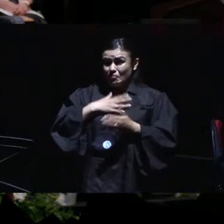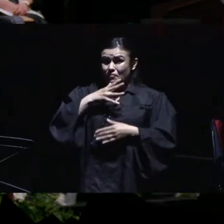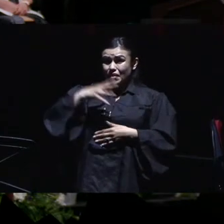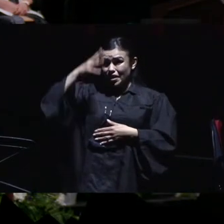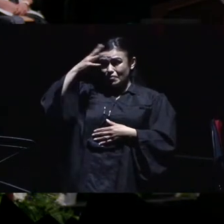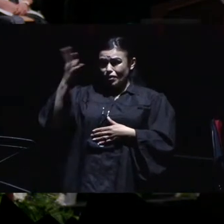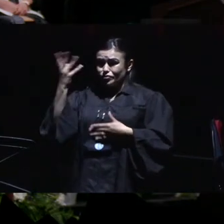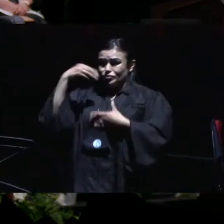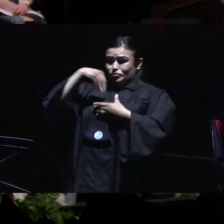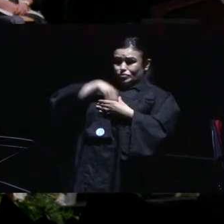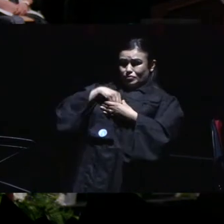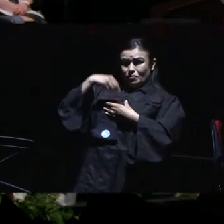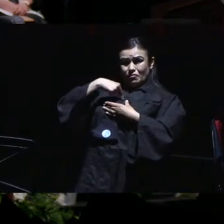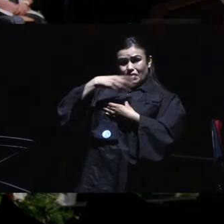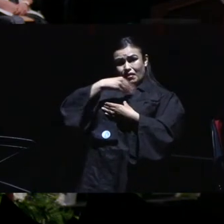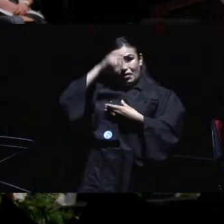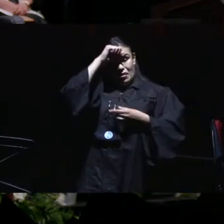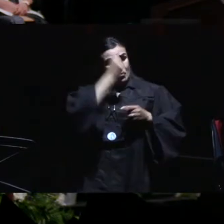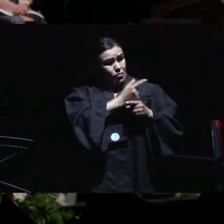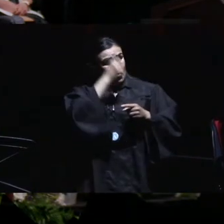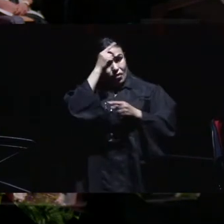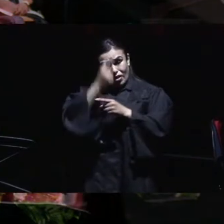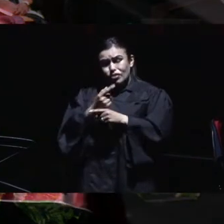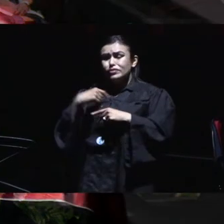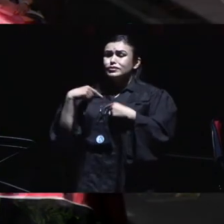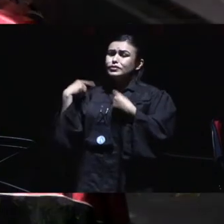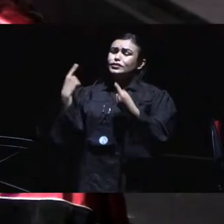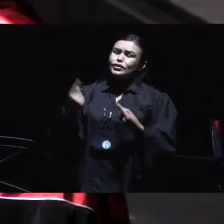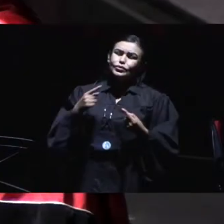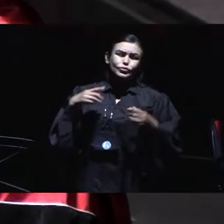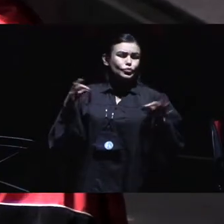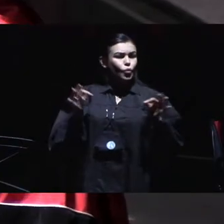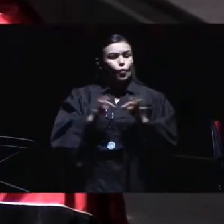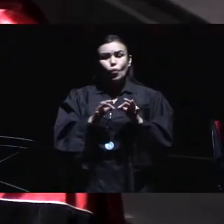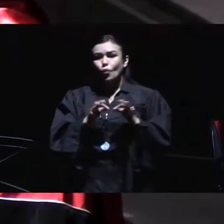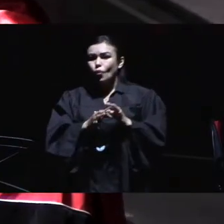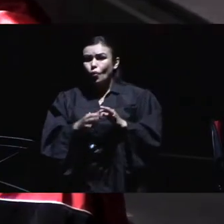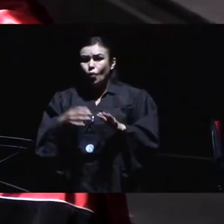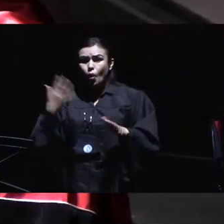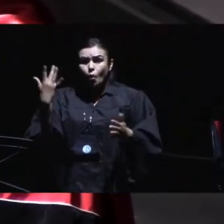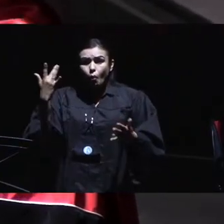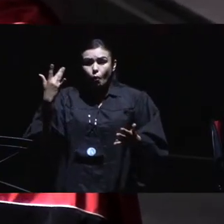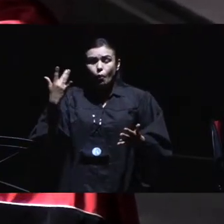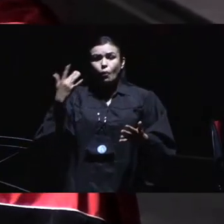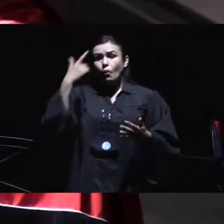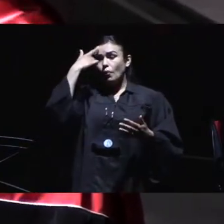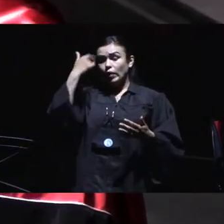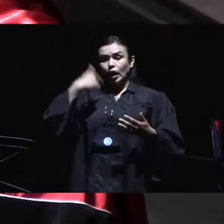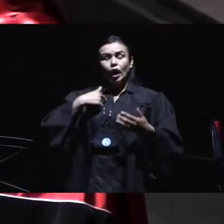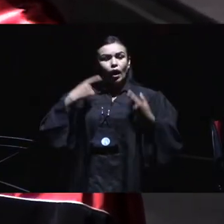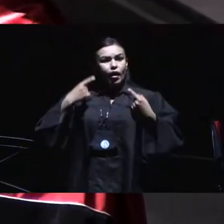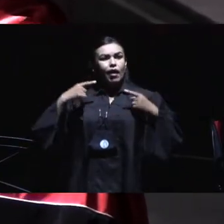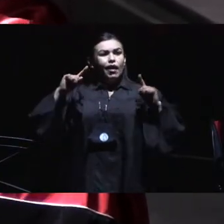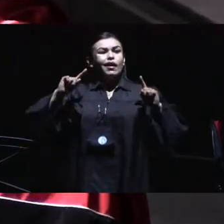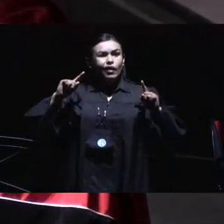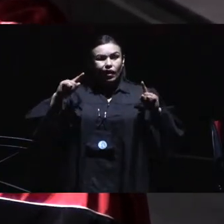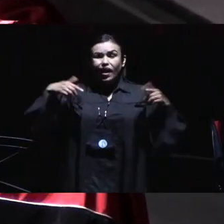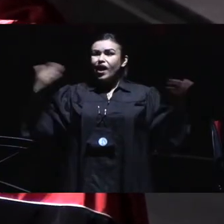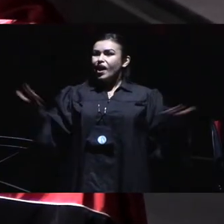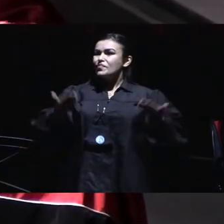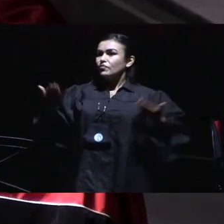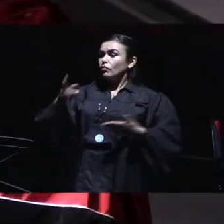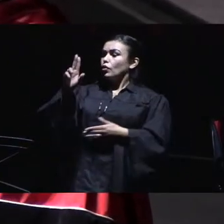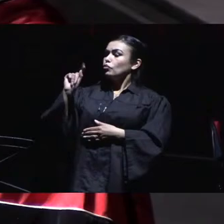instilled in me and my brothers has really paid off dividends, because that allowed me to eventually come to UTEP and be able to